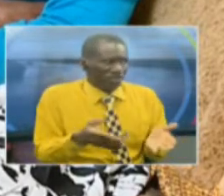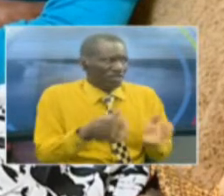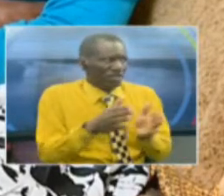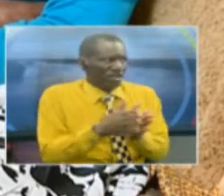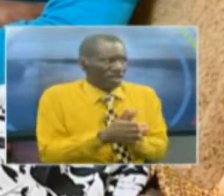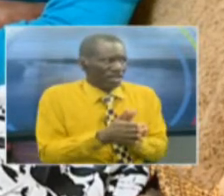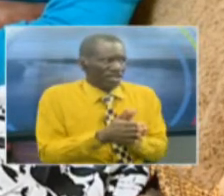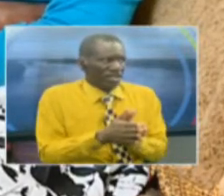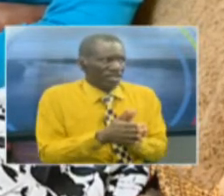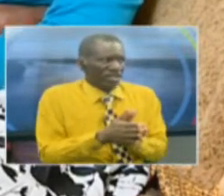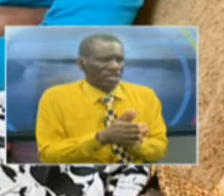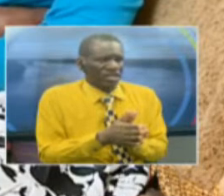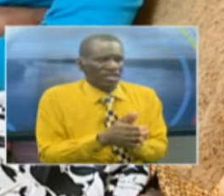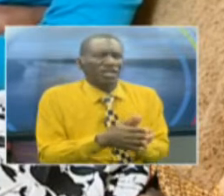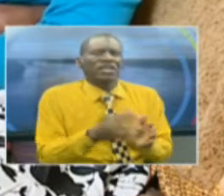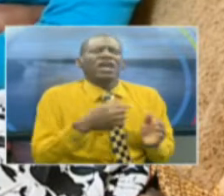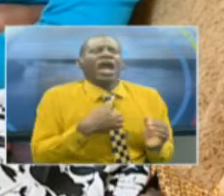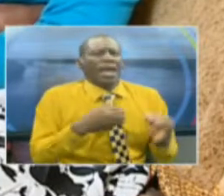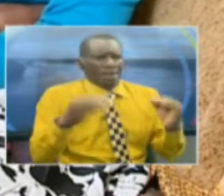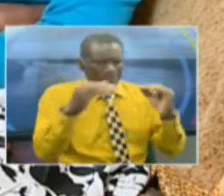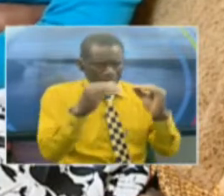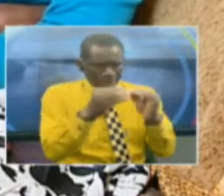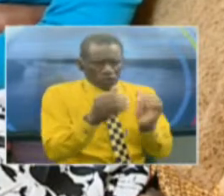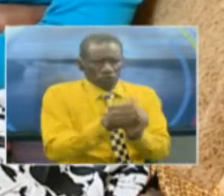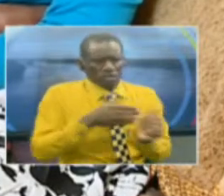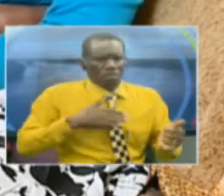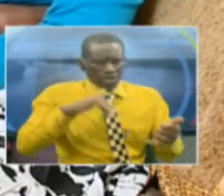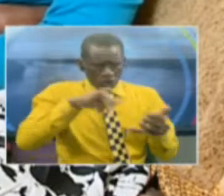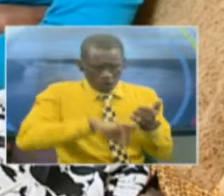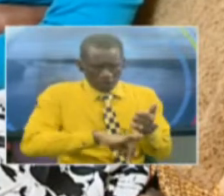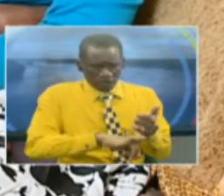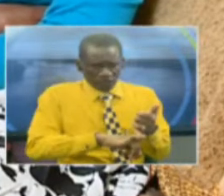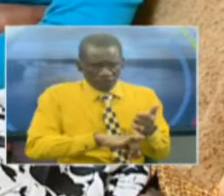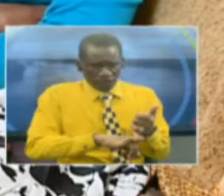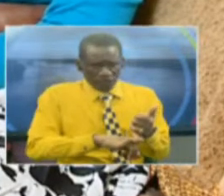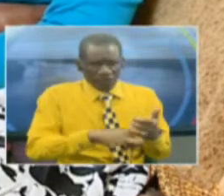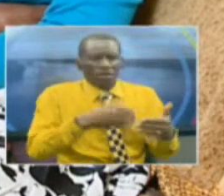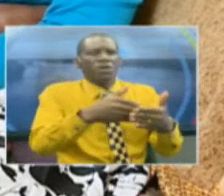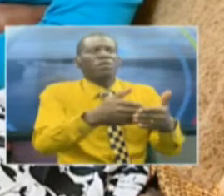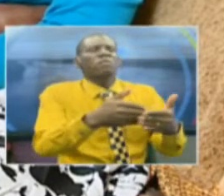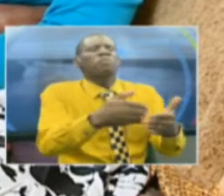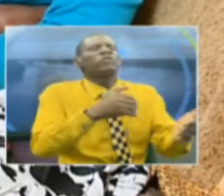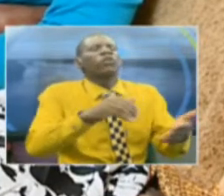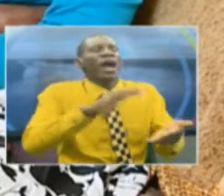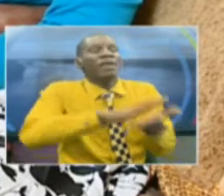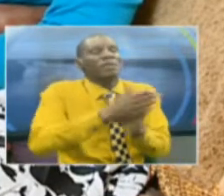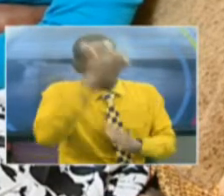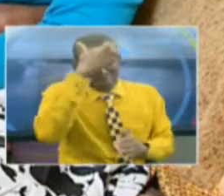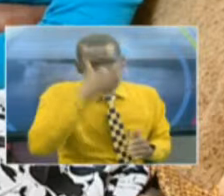Yeah, and I met my wife before I lost sight,